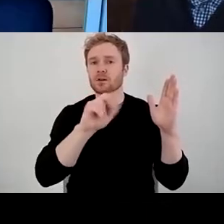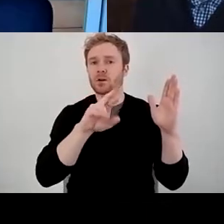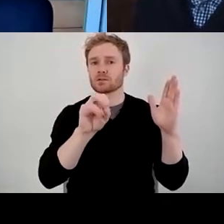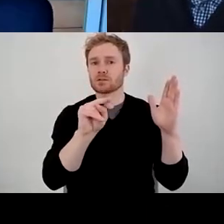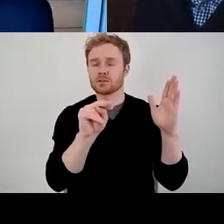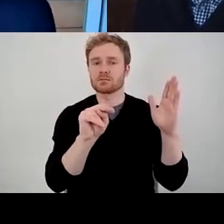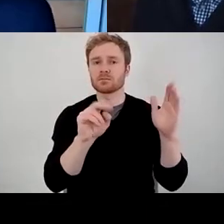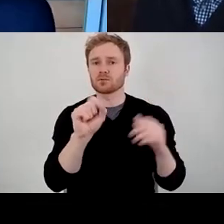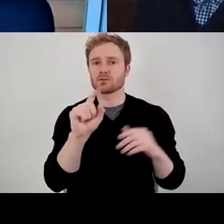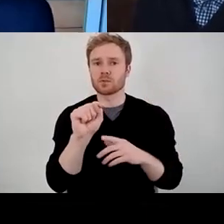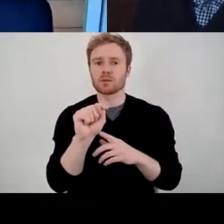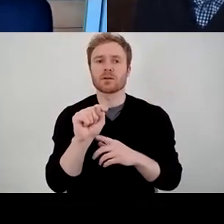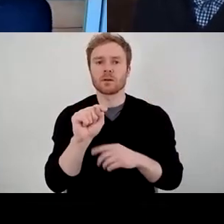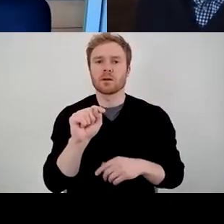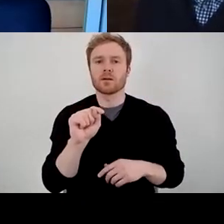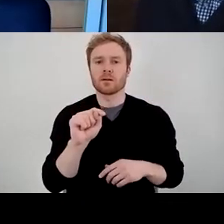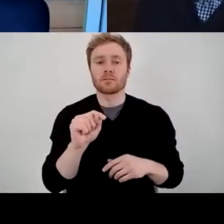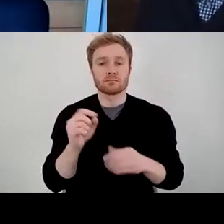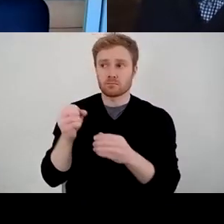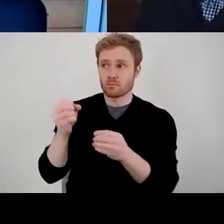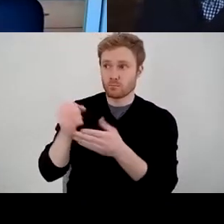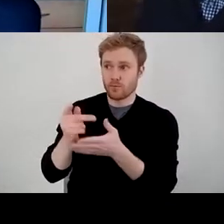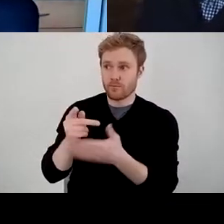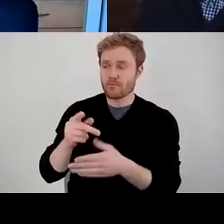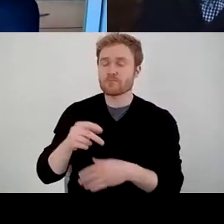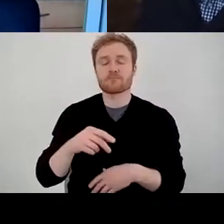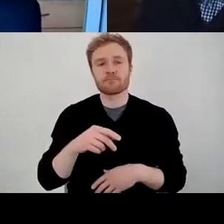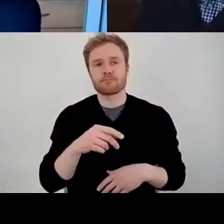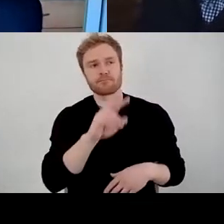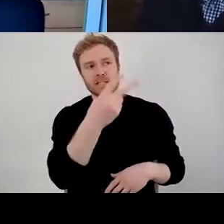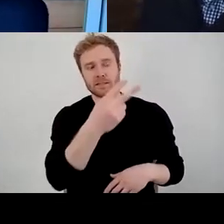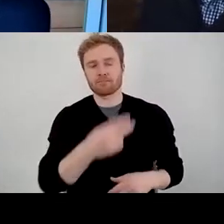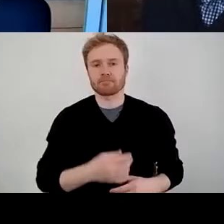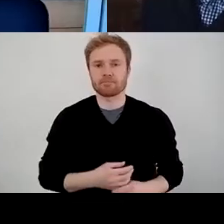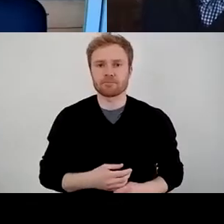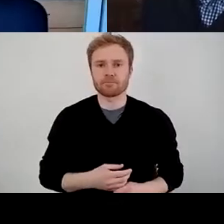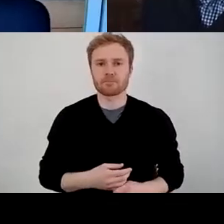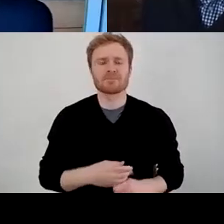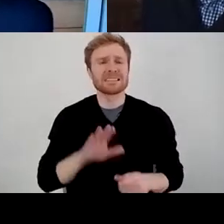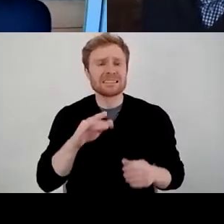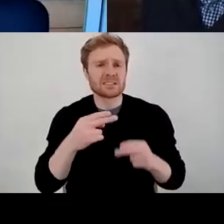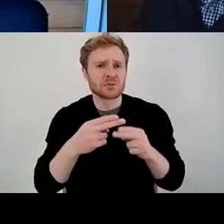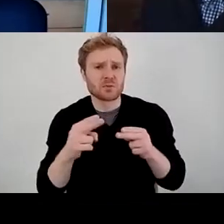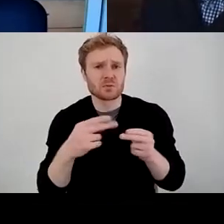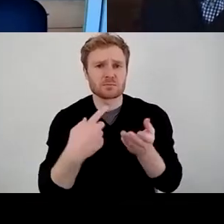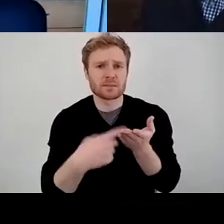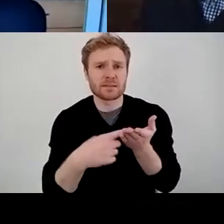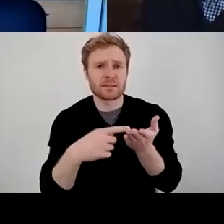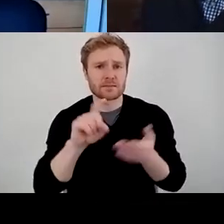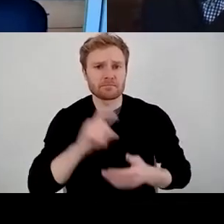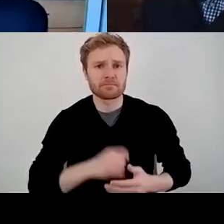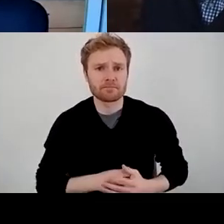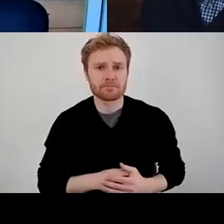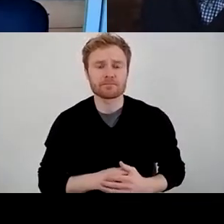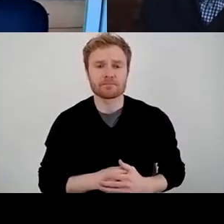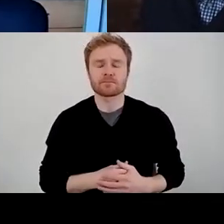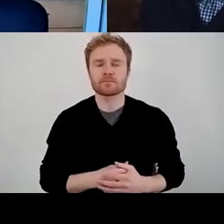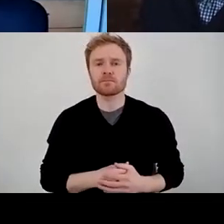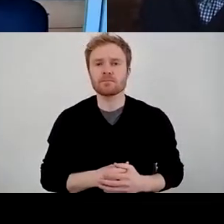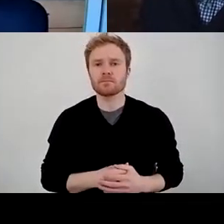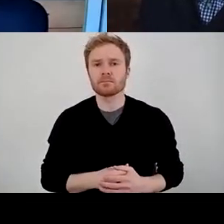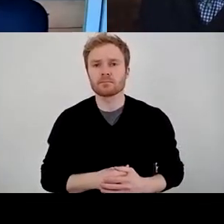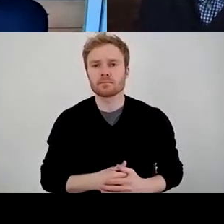unto Stevens Richard Jr., their successors and assigns the privilege and license to construct, maintain, and use at their own cost and